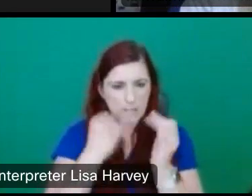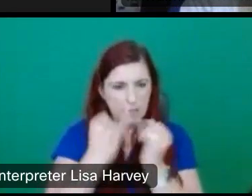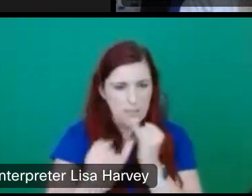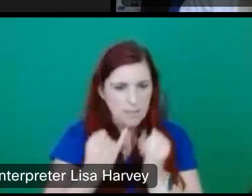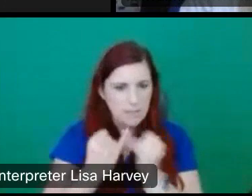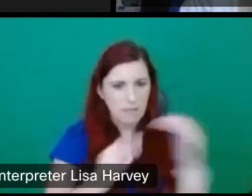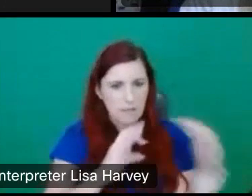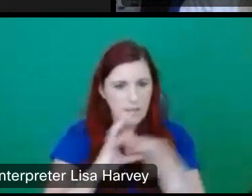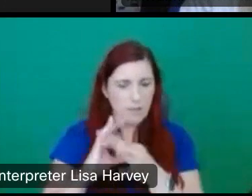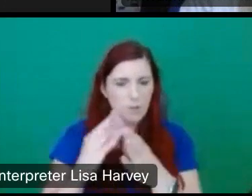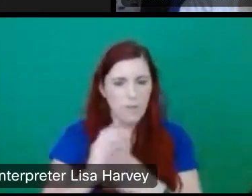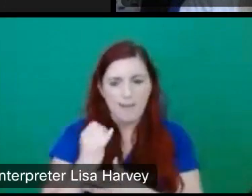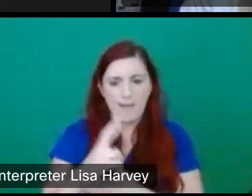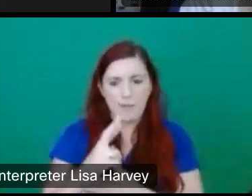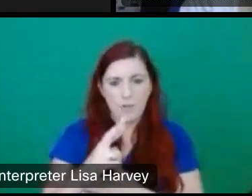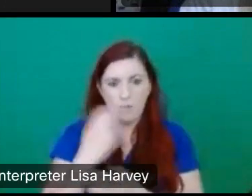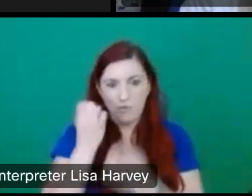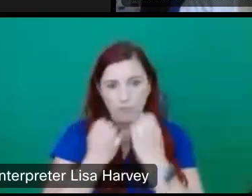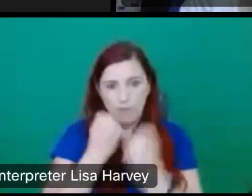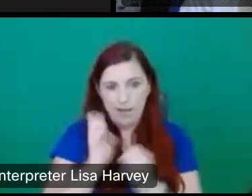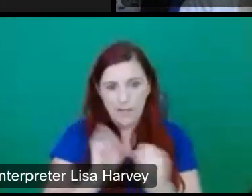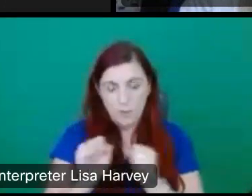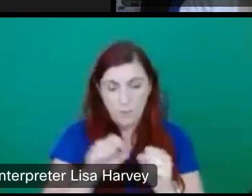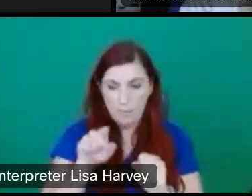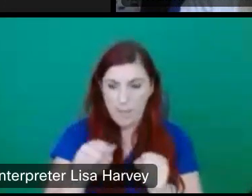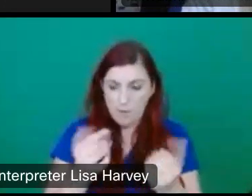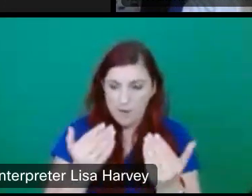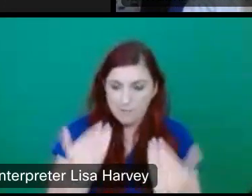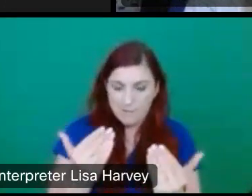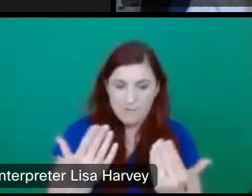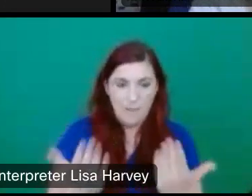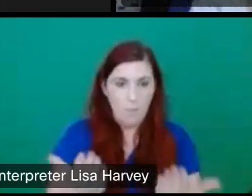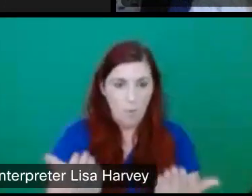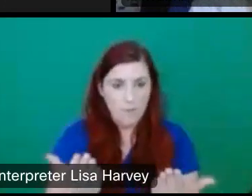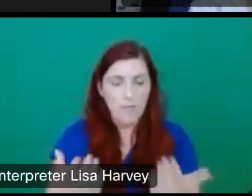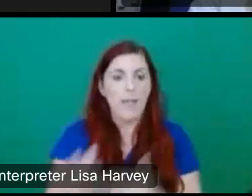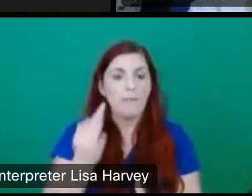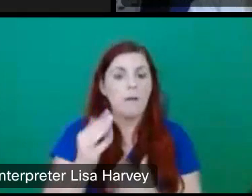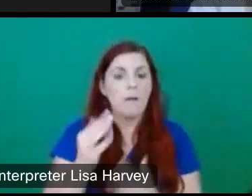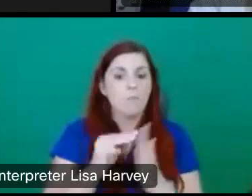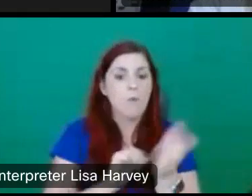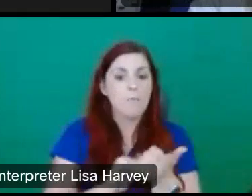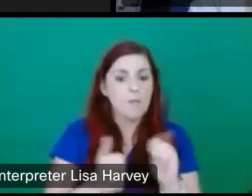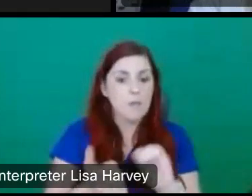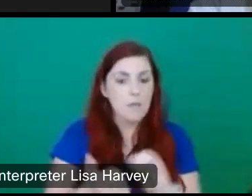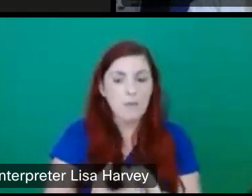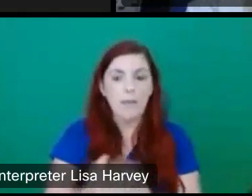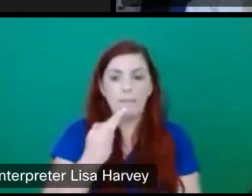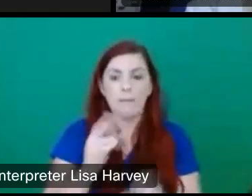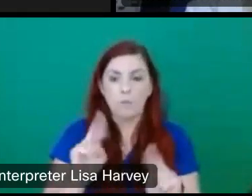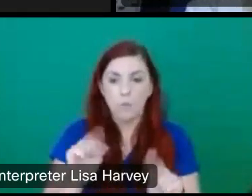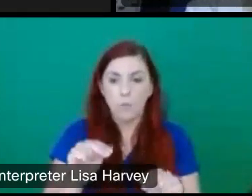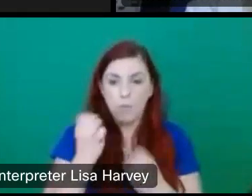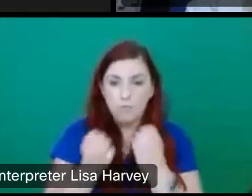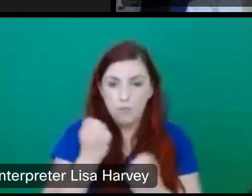the cancer screening services which are in existence at the moment. Now, if that program changes, if there's new screening